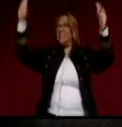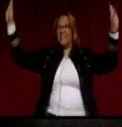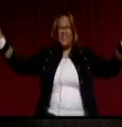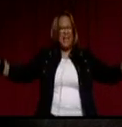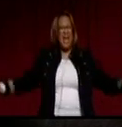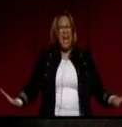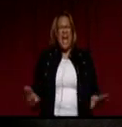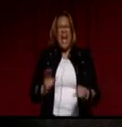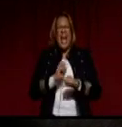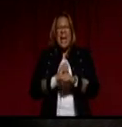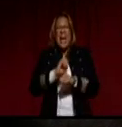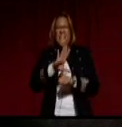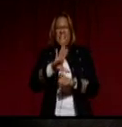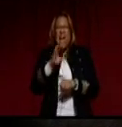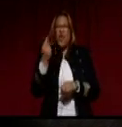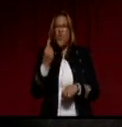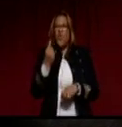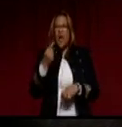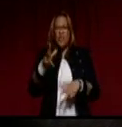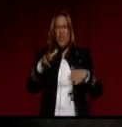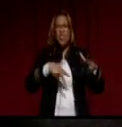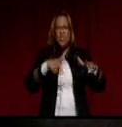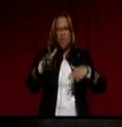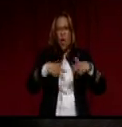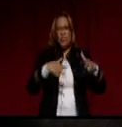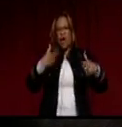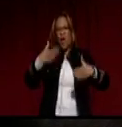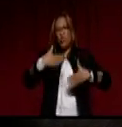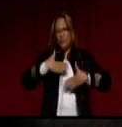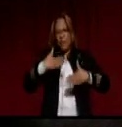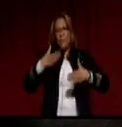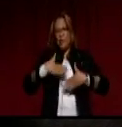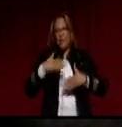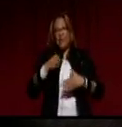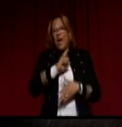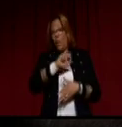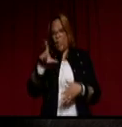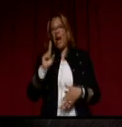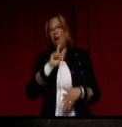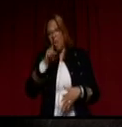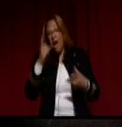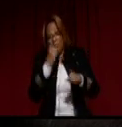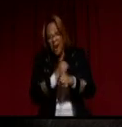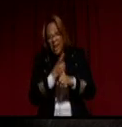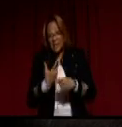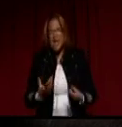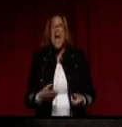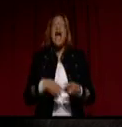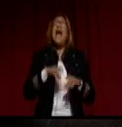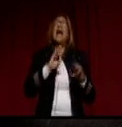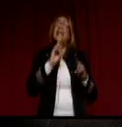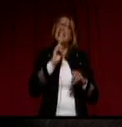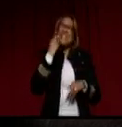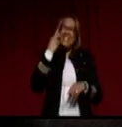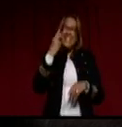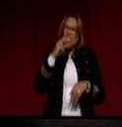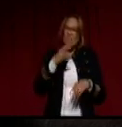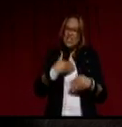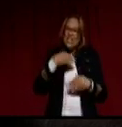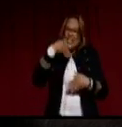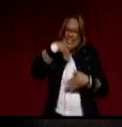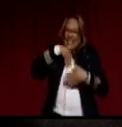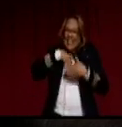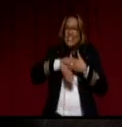infect anybody who happens to be walking around who's breathing, which we all are, right, and just takes those things into our lungs. And